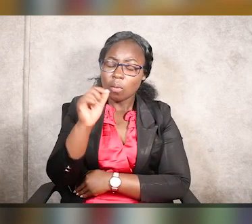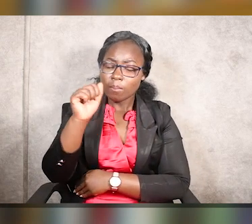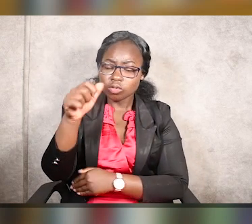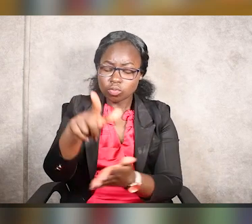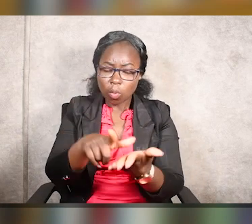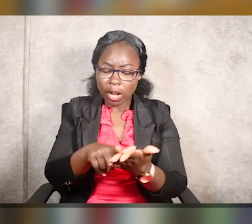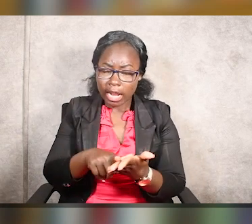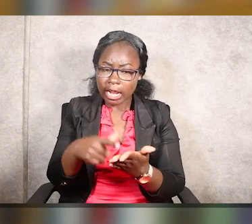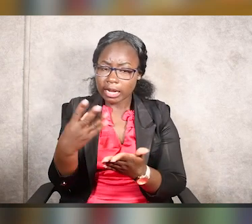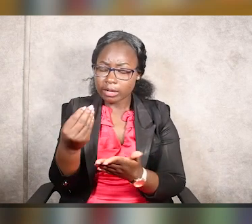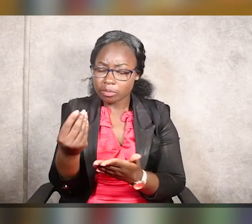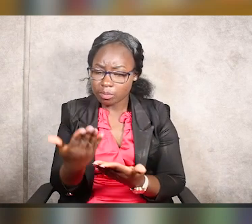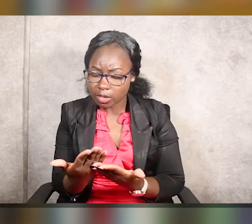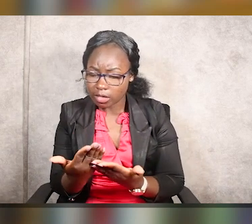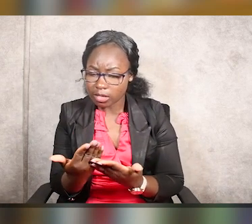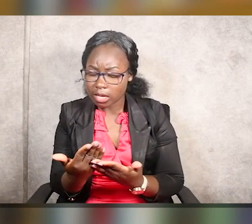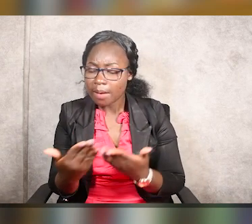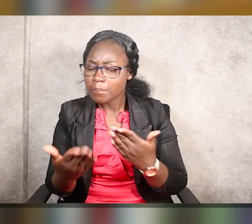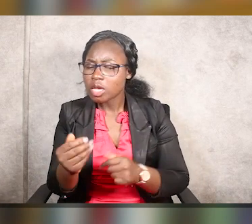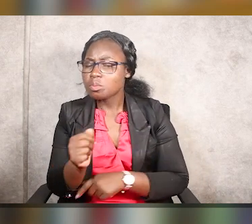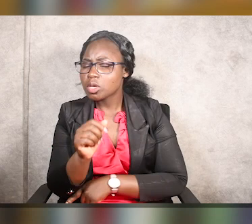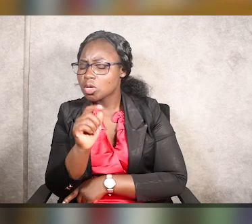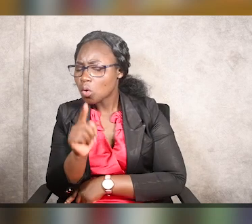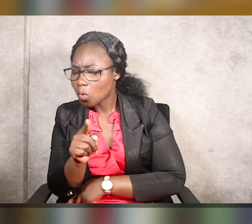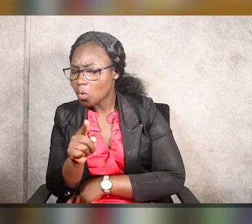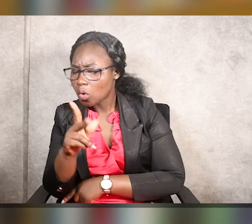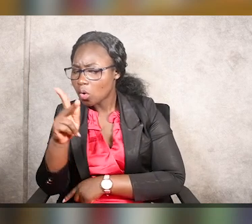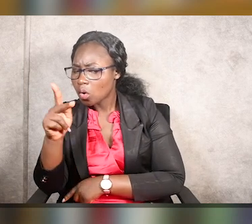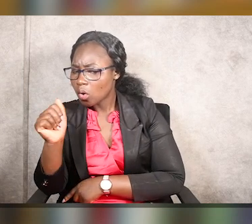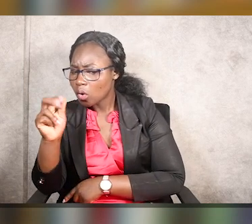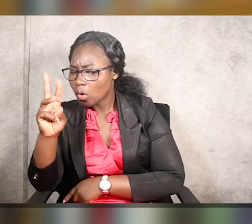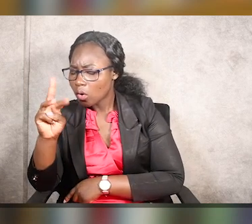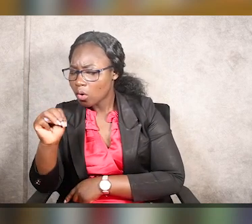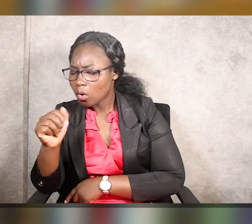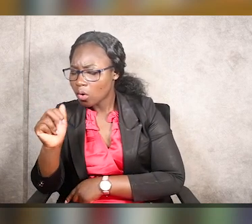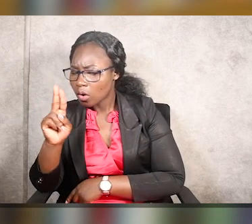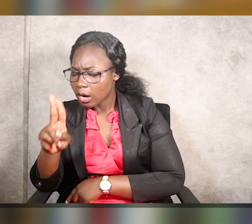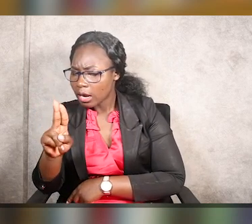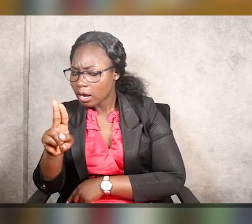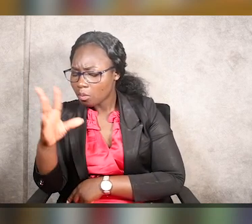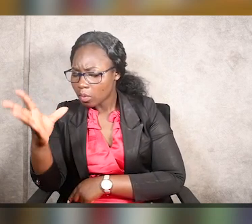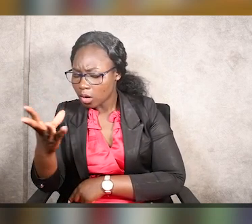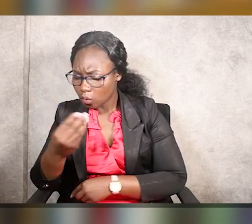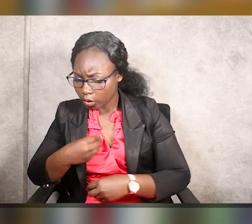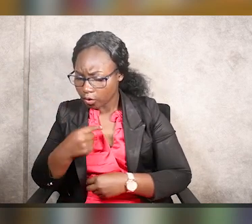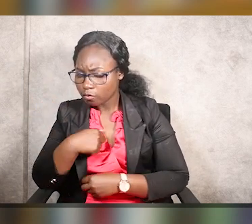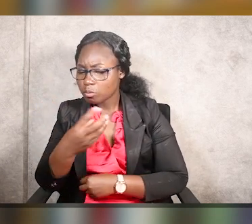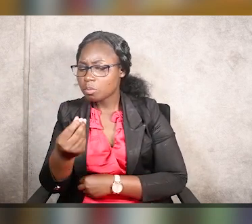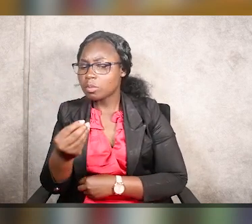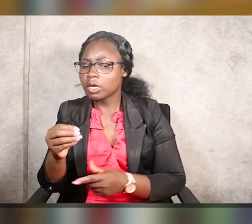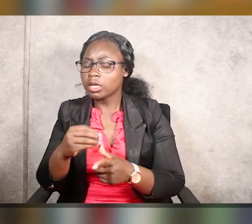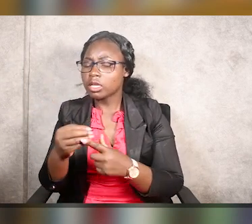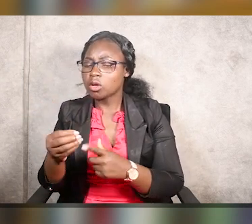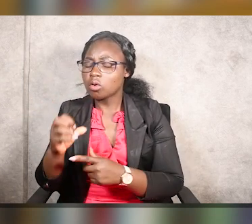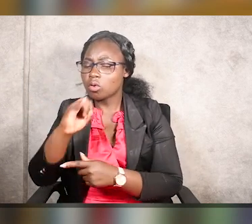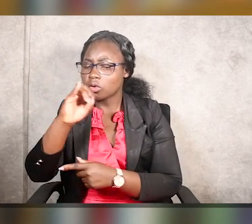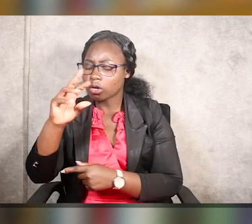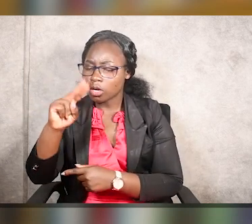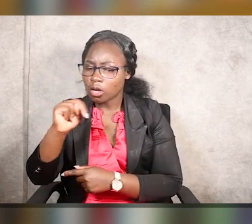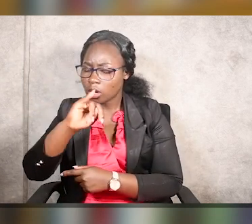to? They'll say, oh, Kamal lent me money, or Joroge lent me money, or so and so lent me